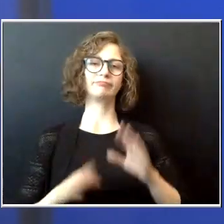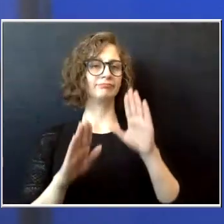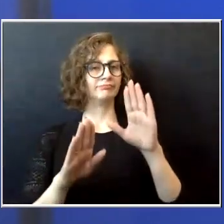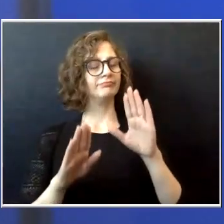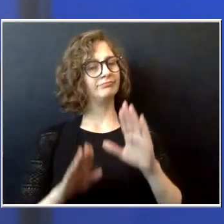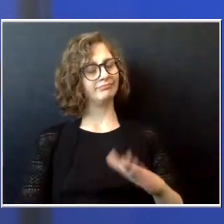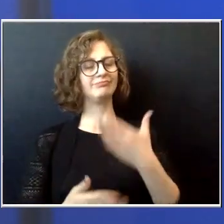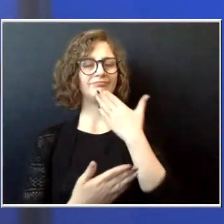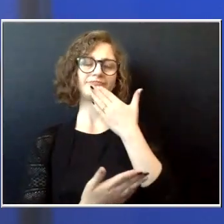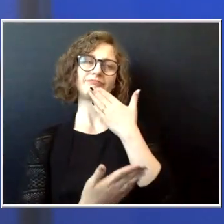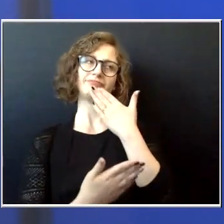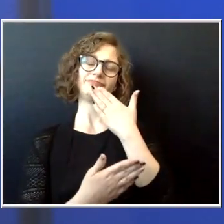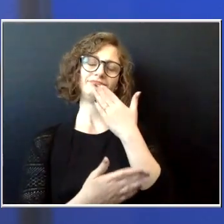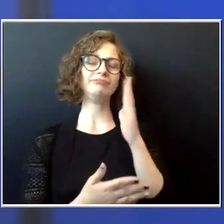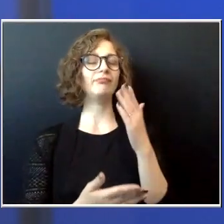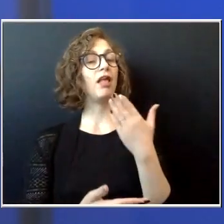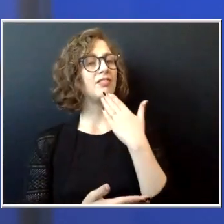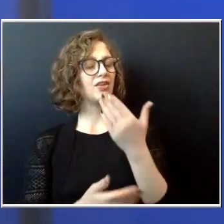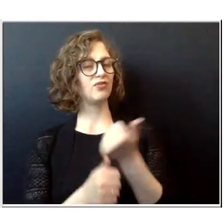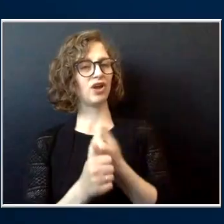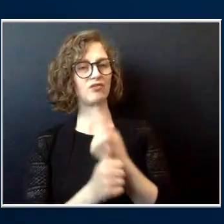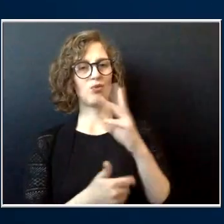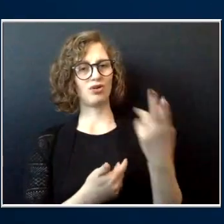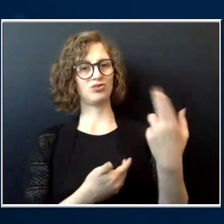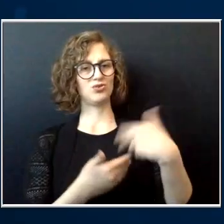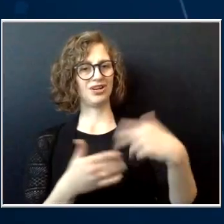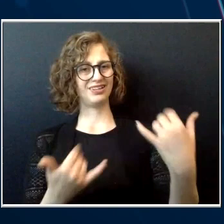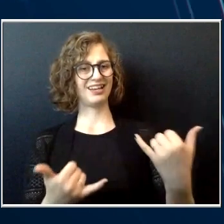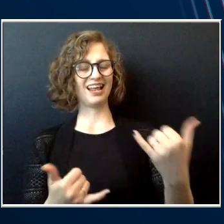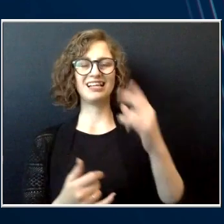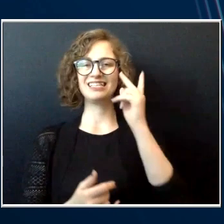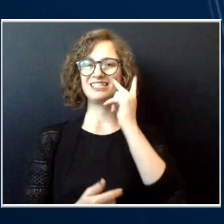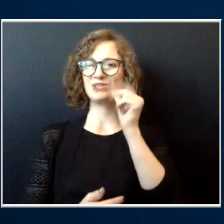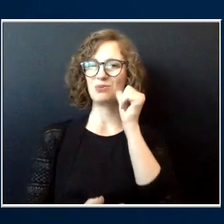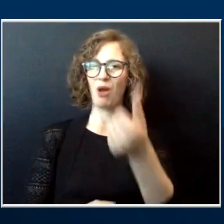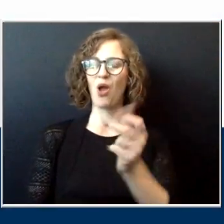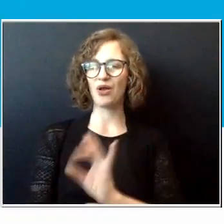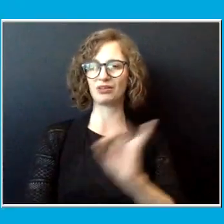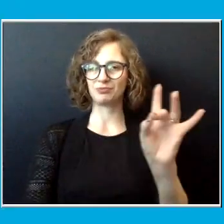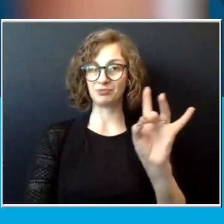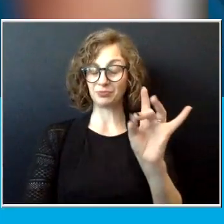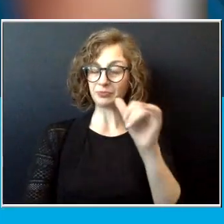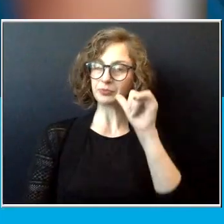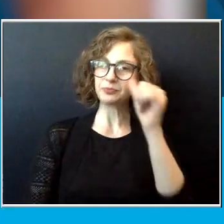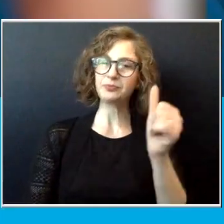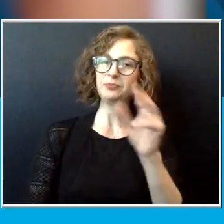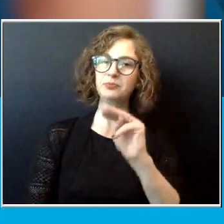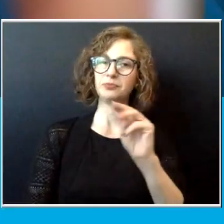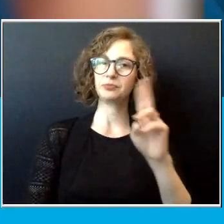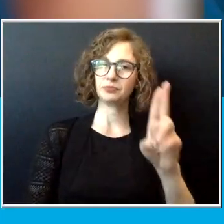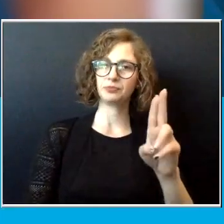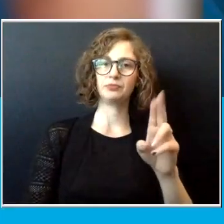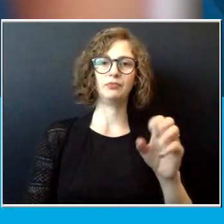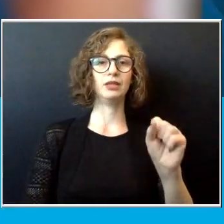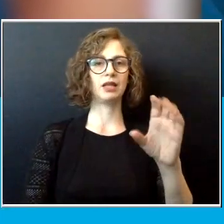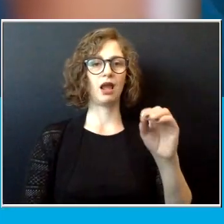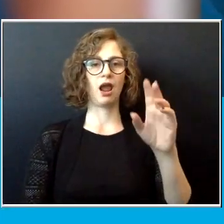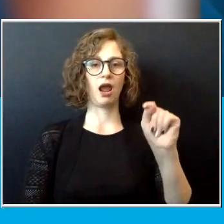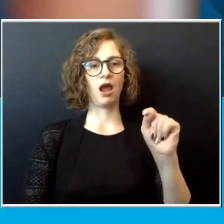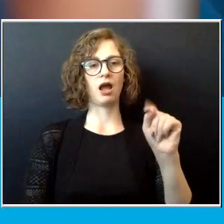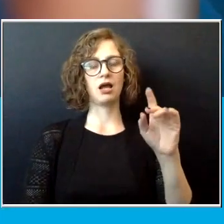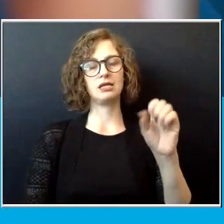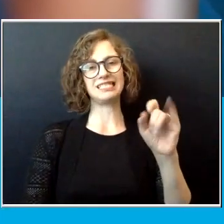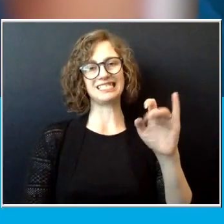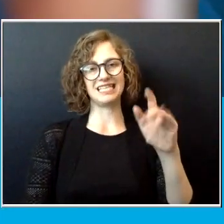guests for being with us today. We'll see you back here tomorrow at 8. Coming up tomorrow on the Morning Medical Update, Scott Seaton was one step away